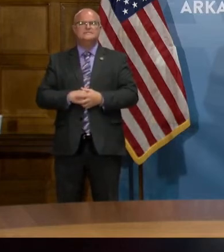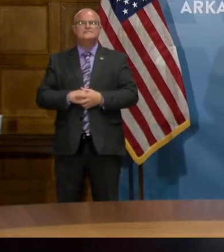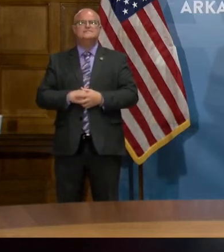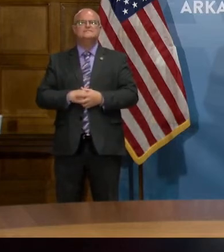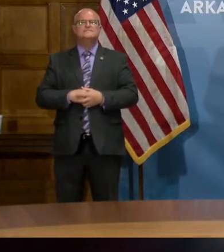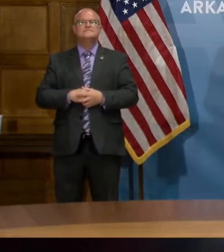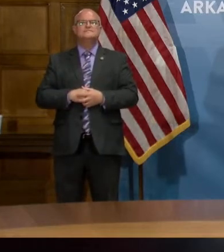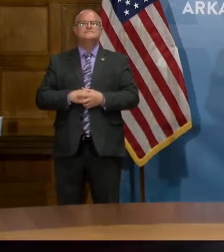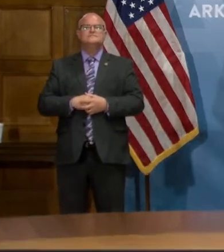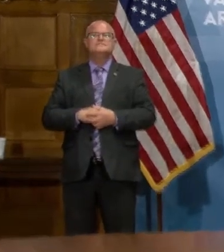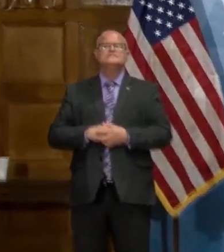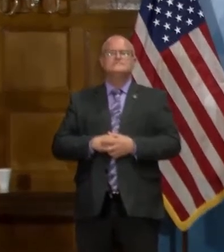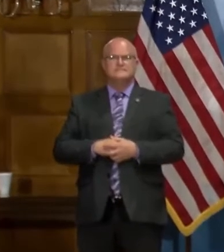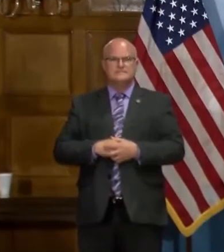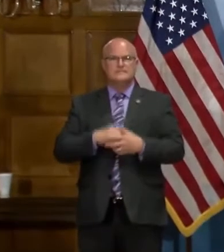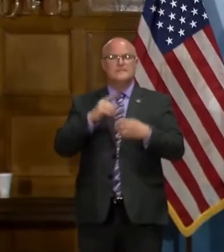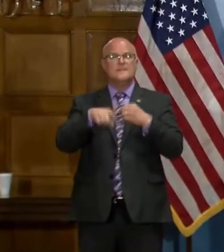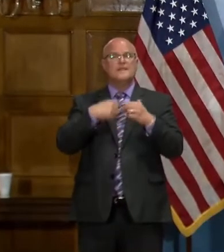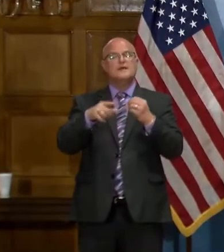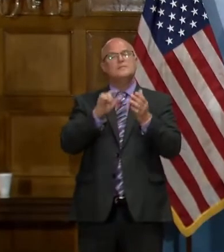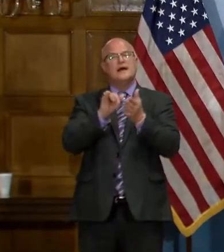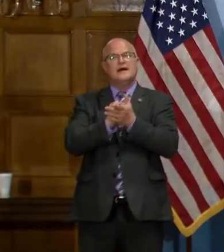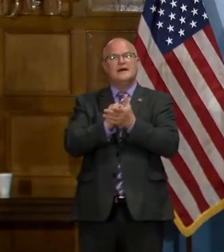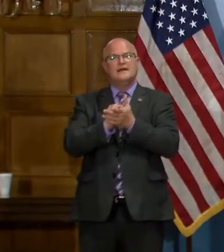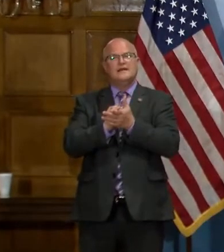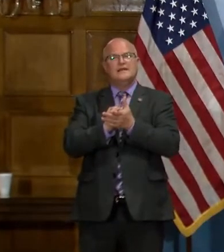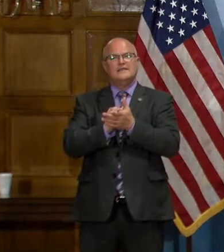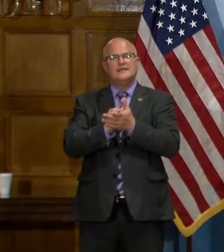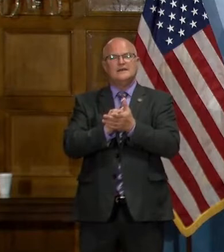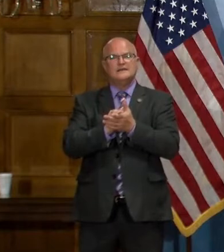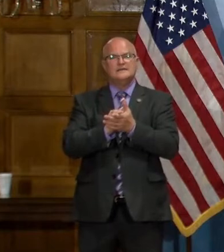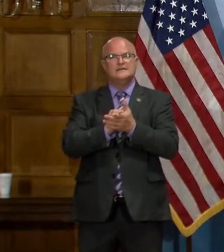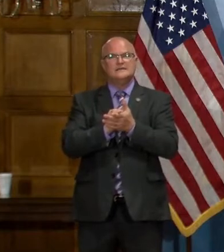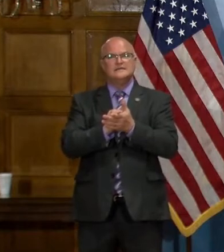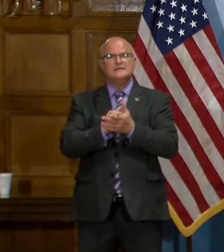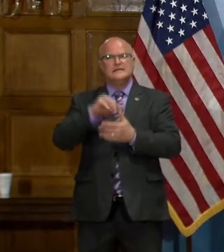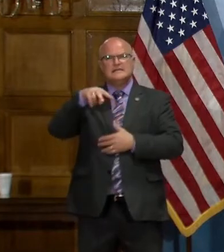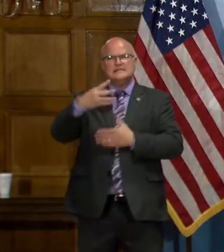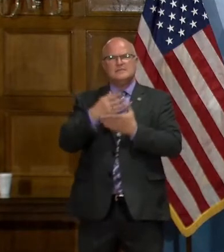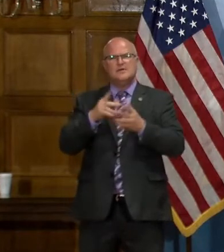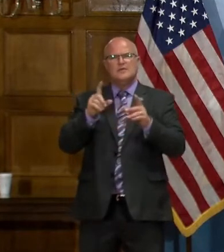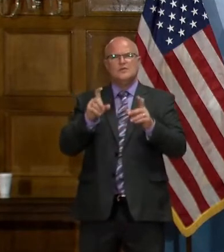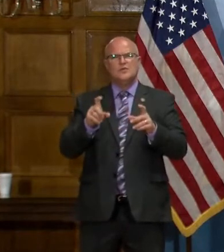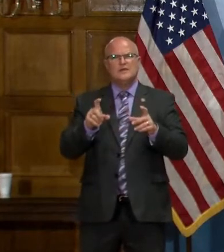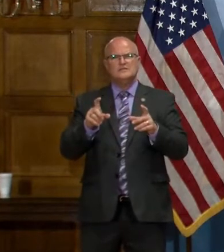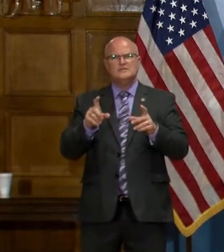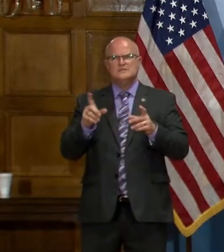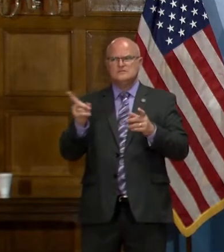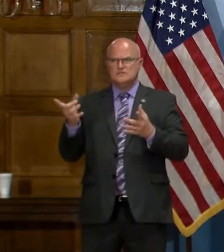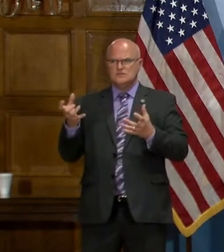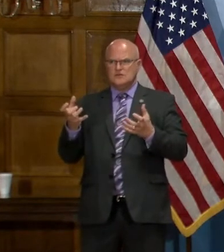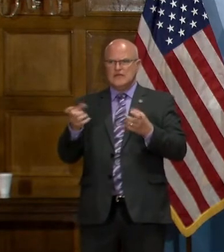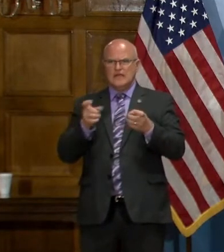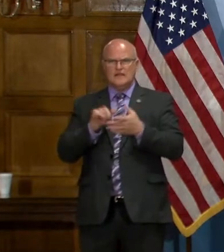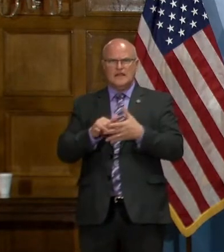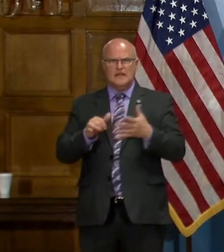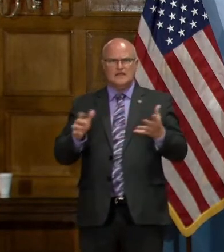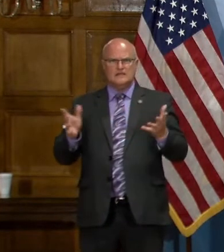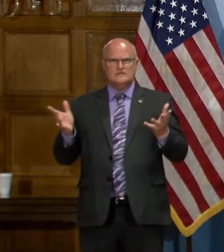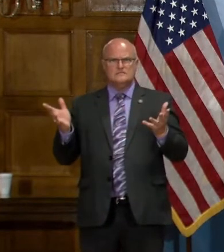Okay. In reference to the second part of the question, do you want to handle